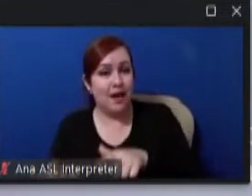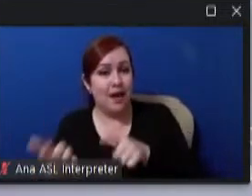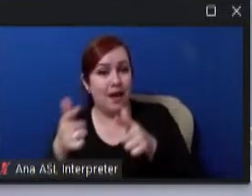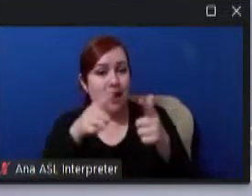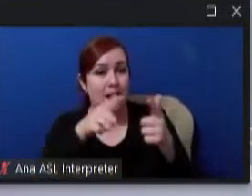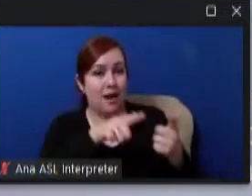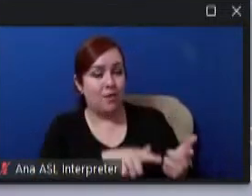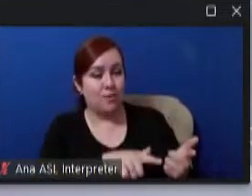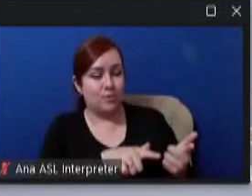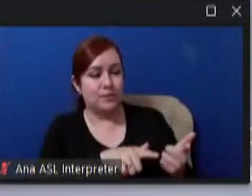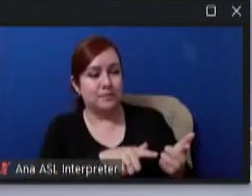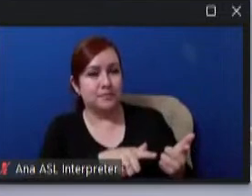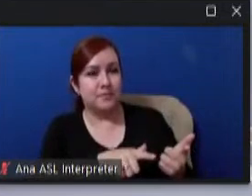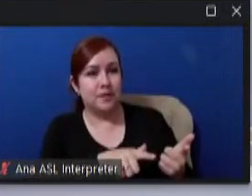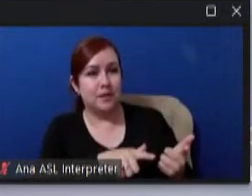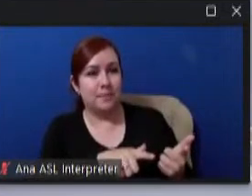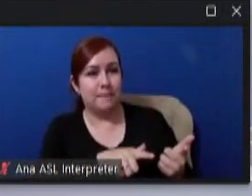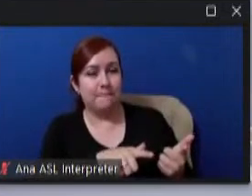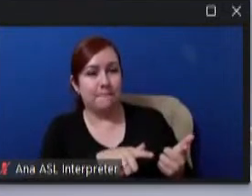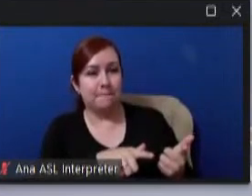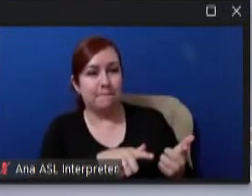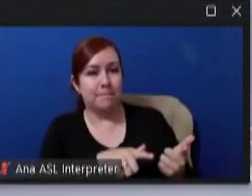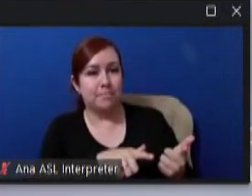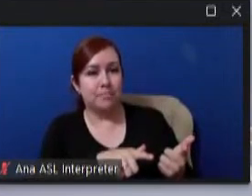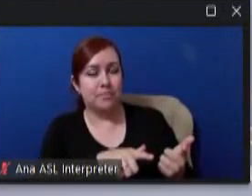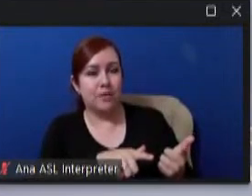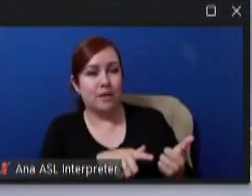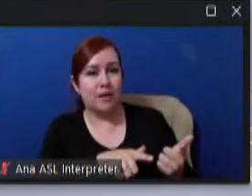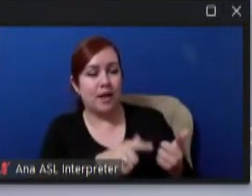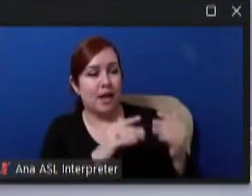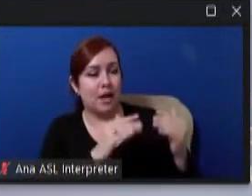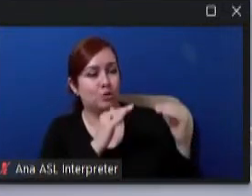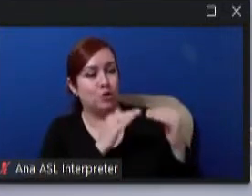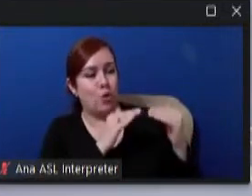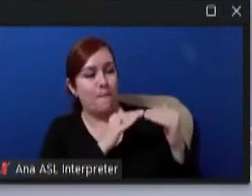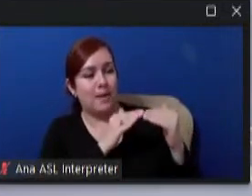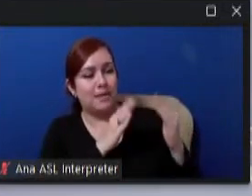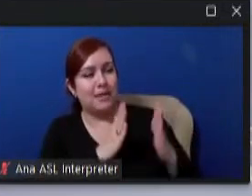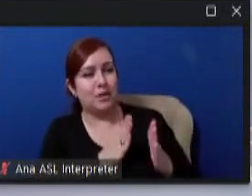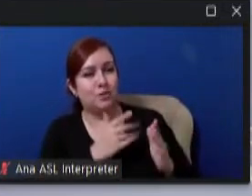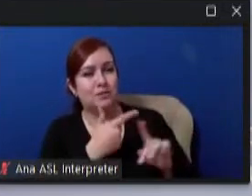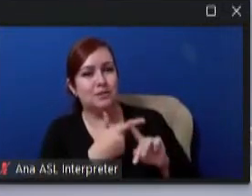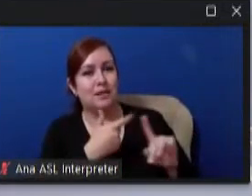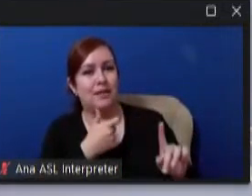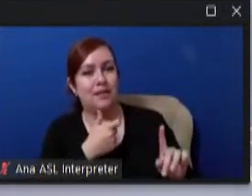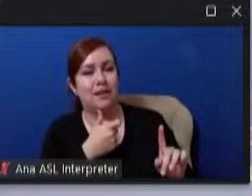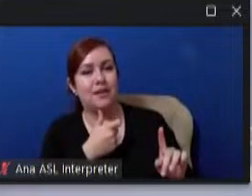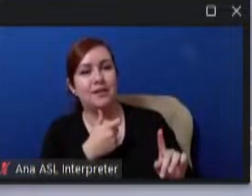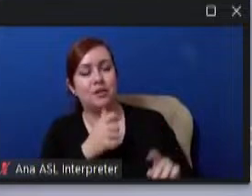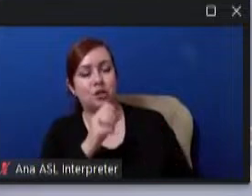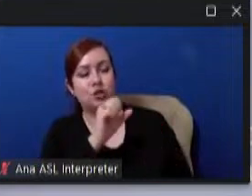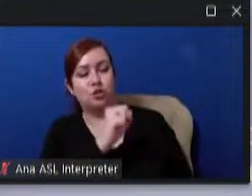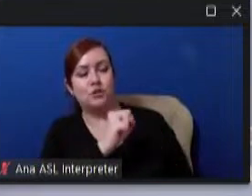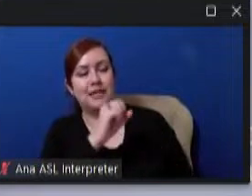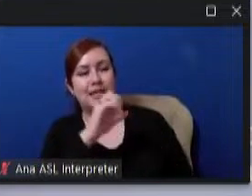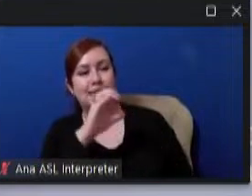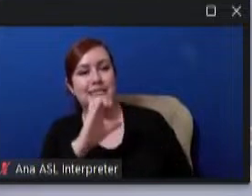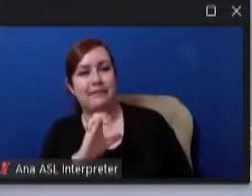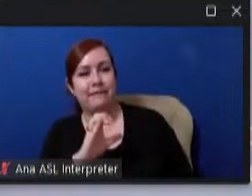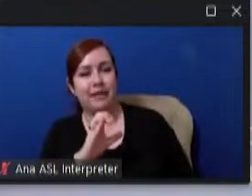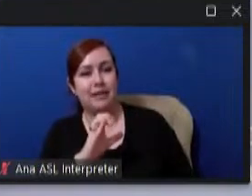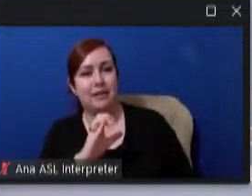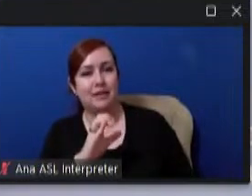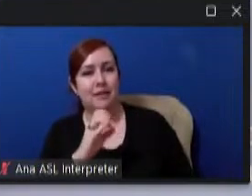now give the floor to our colleagues from